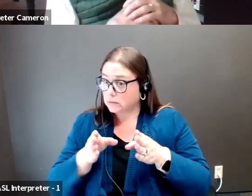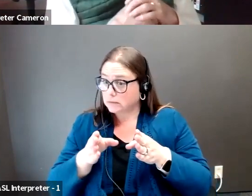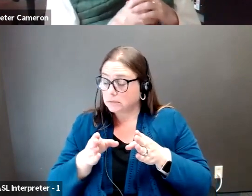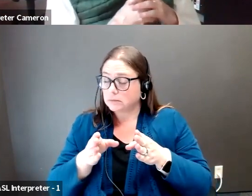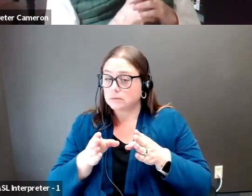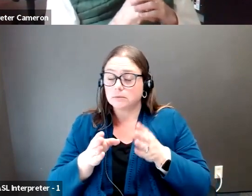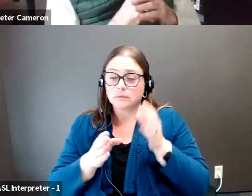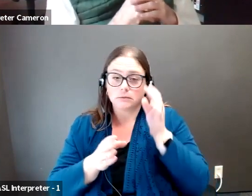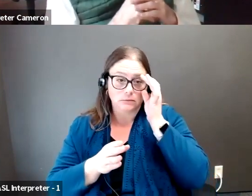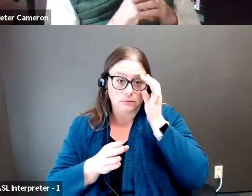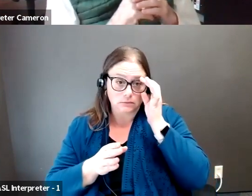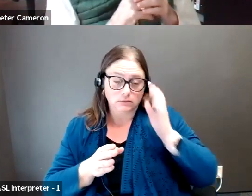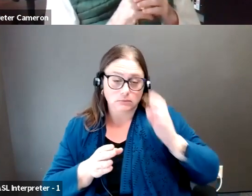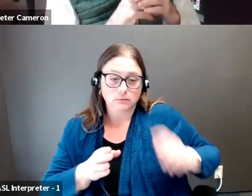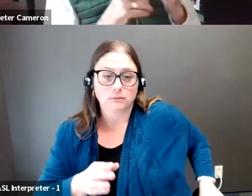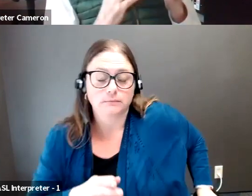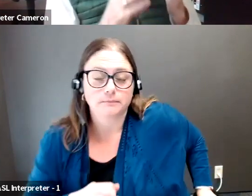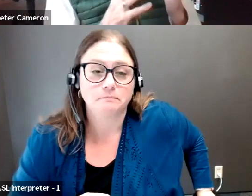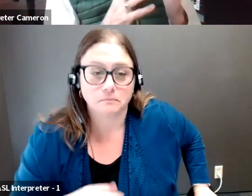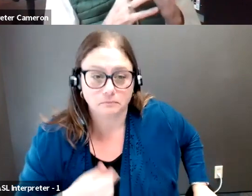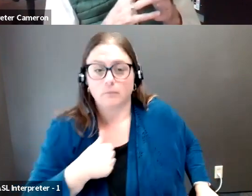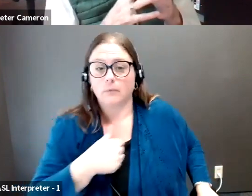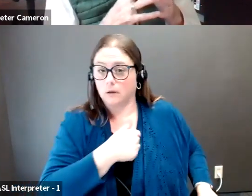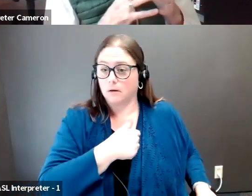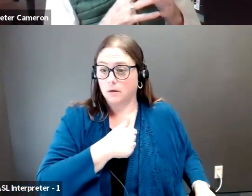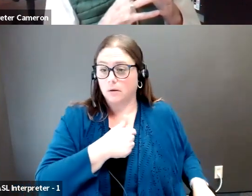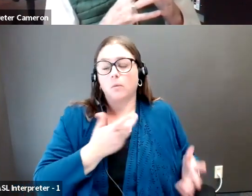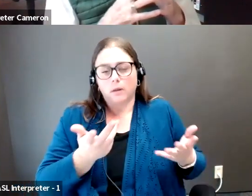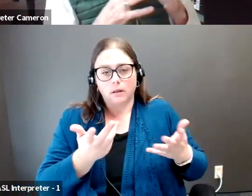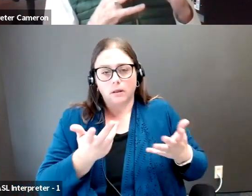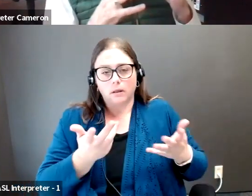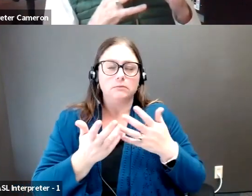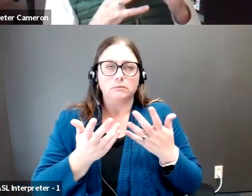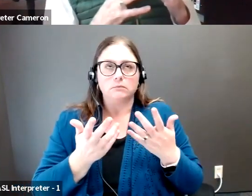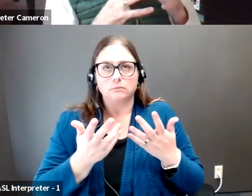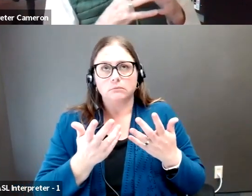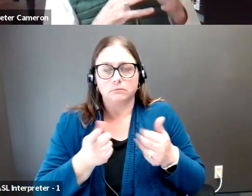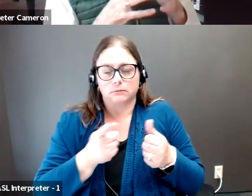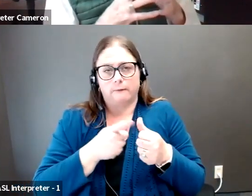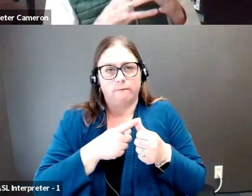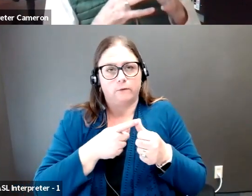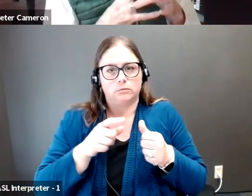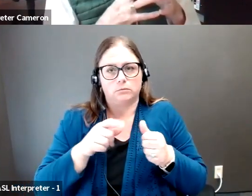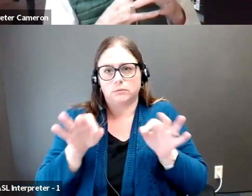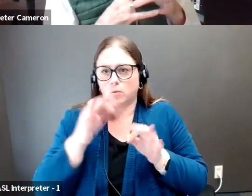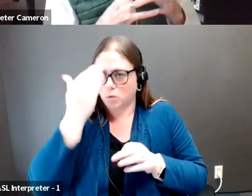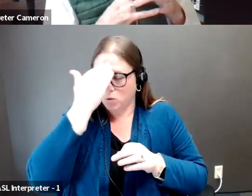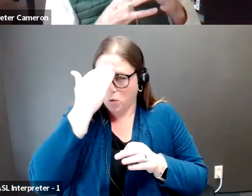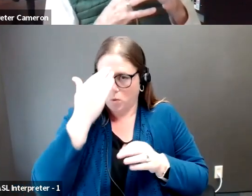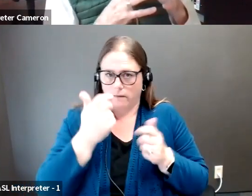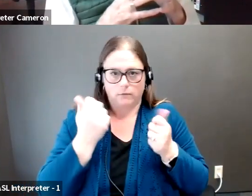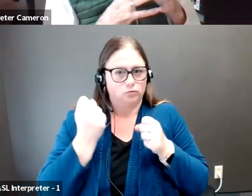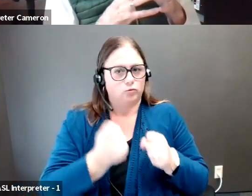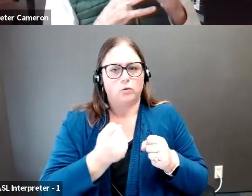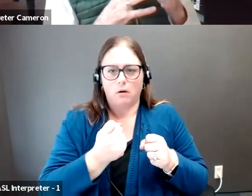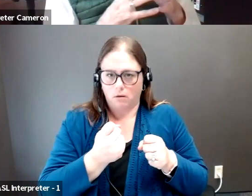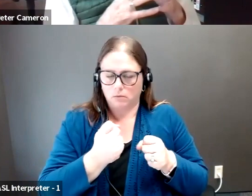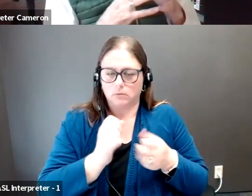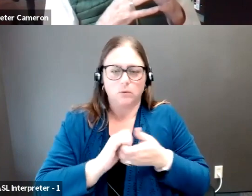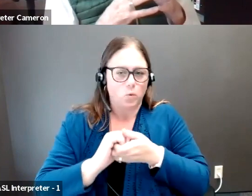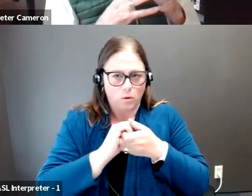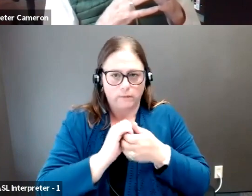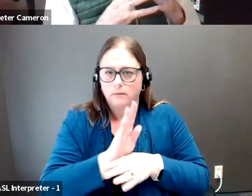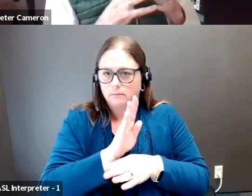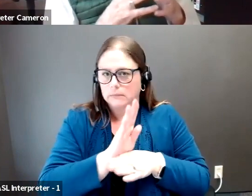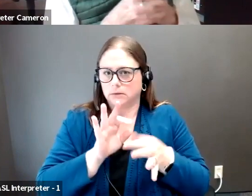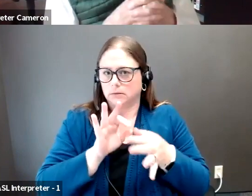to create, first of all, there is a very strong cooperative housing movement. And we're